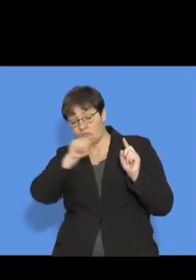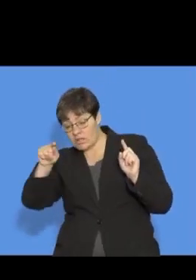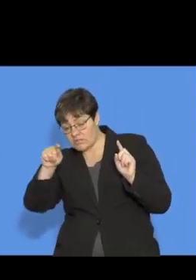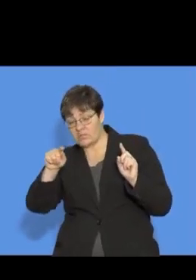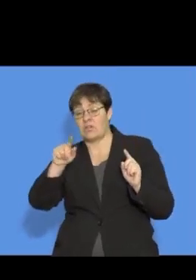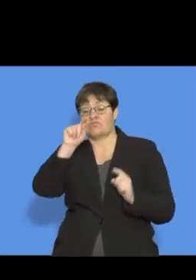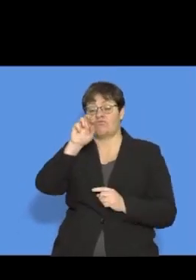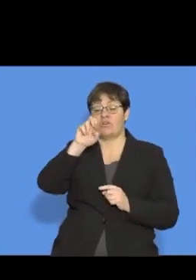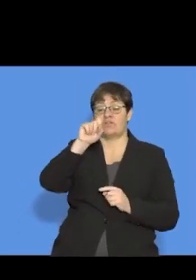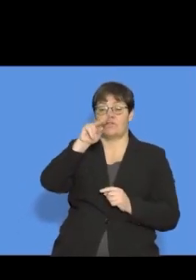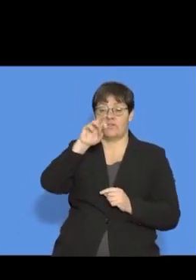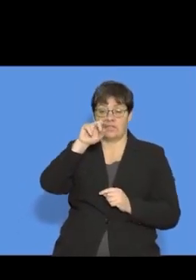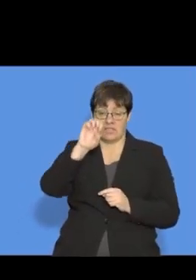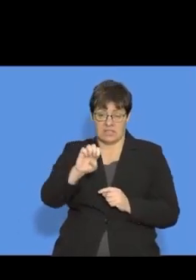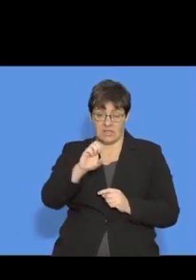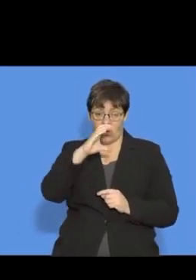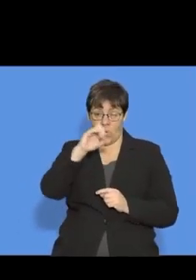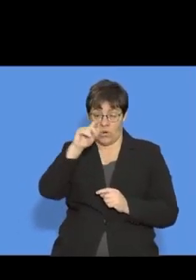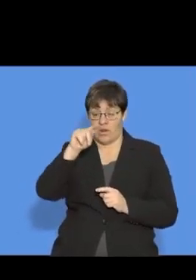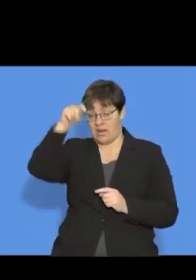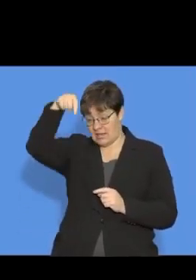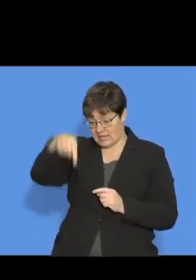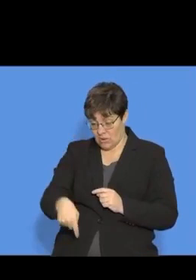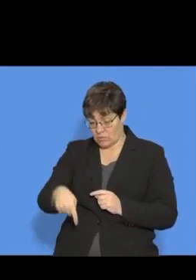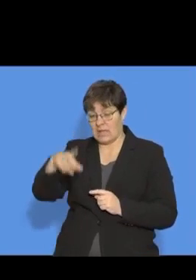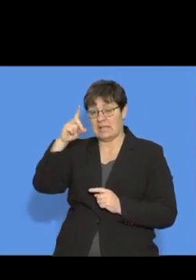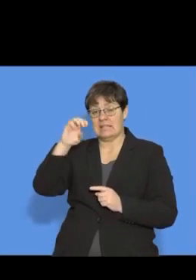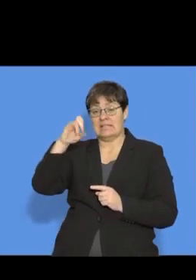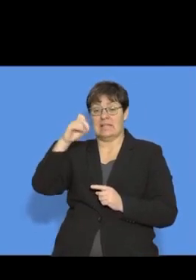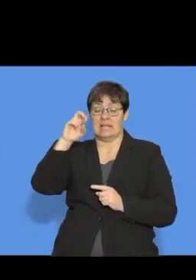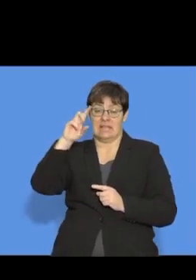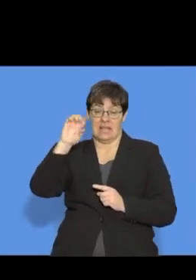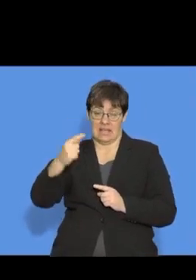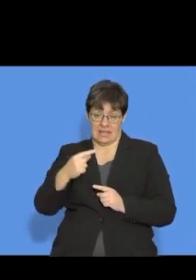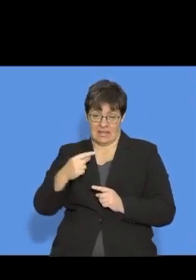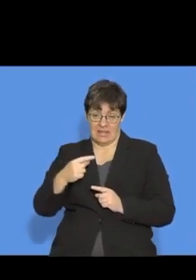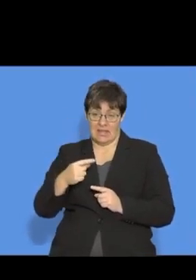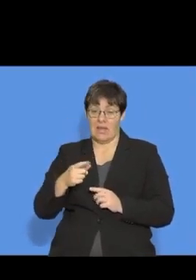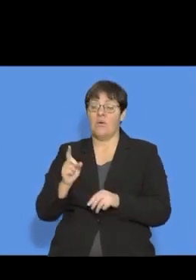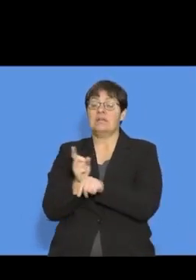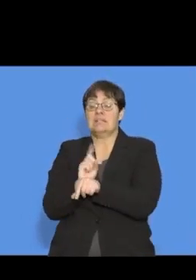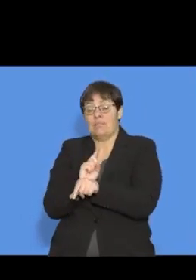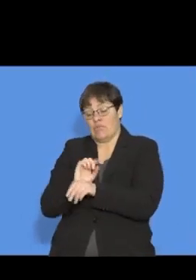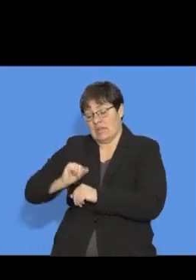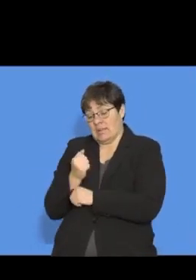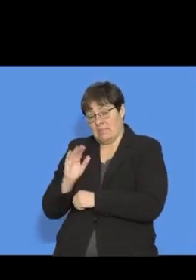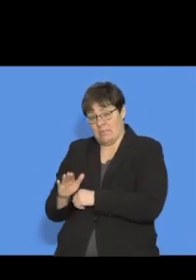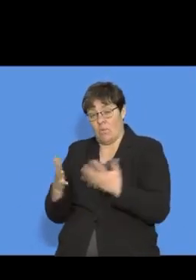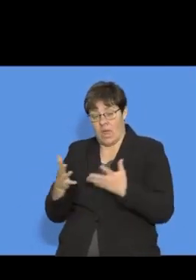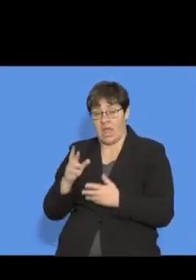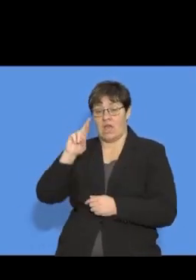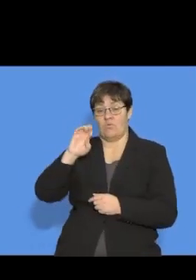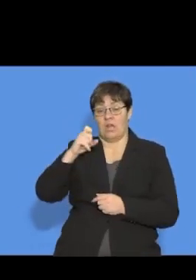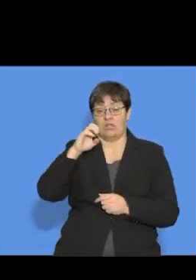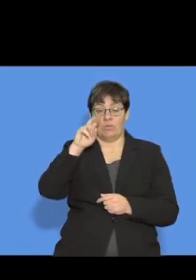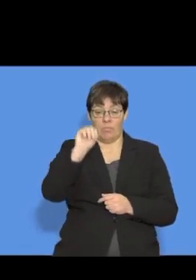The transverse colon moving across, food then moves down, the descending colon where it is temporarily